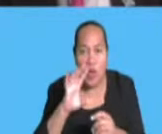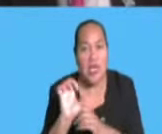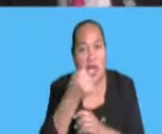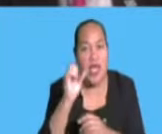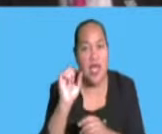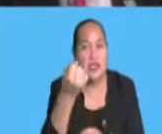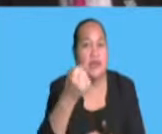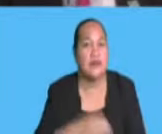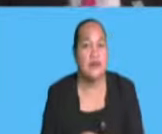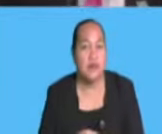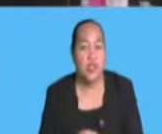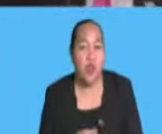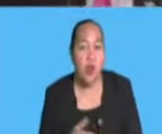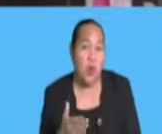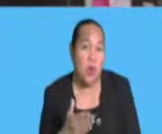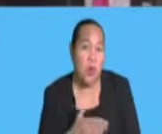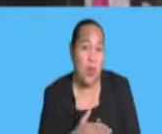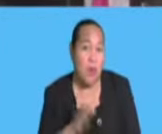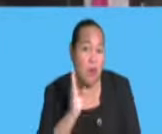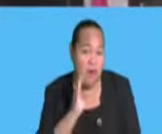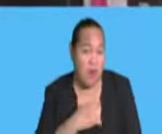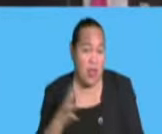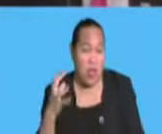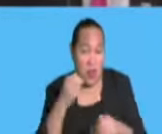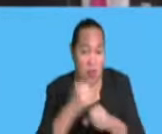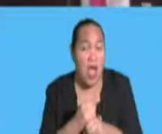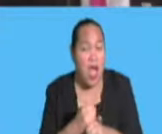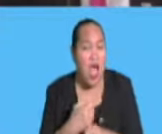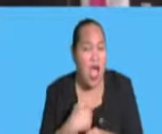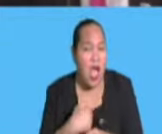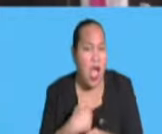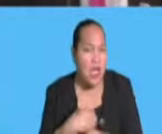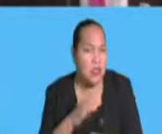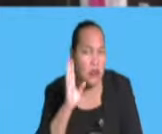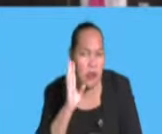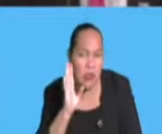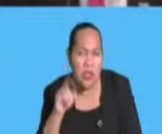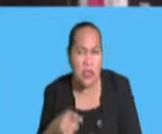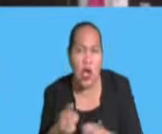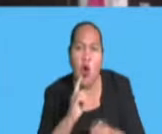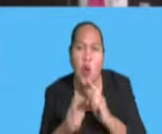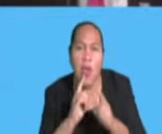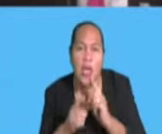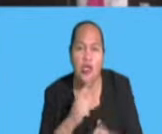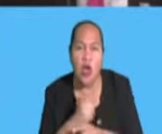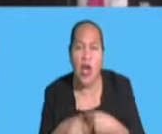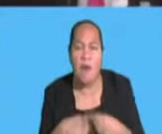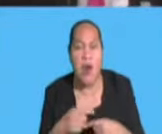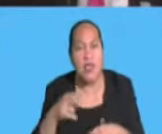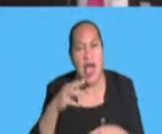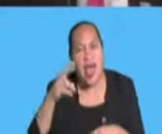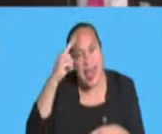Mr. Speaker, before I conclude, there has been some comments made in regards to the national minimum